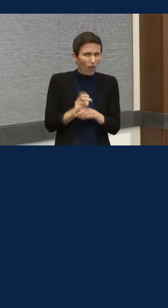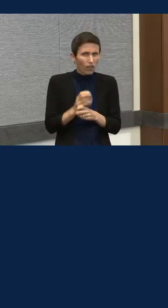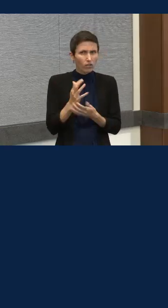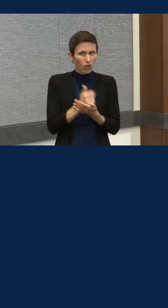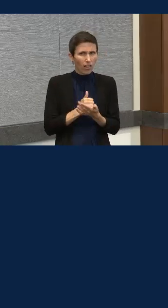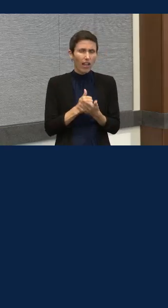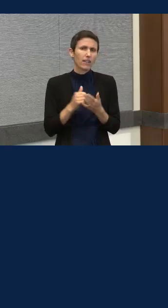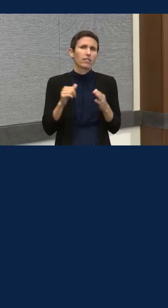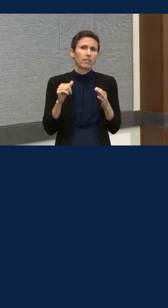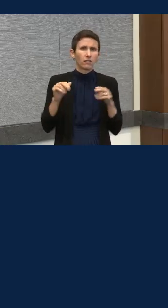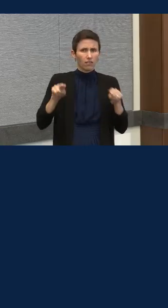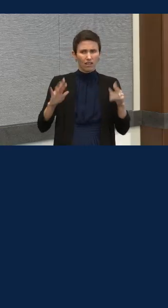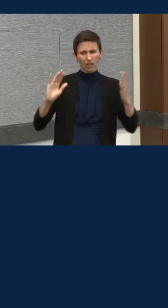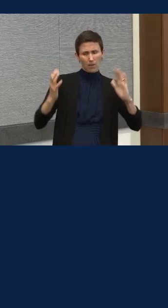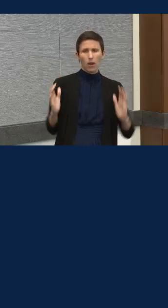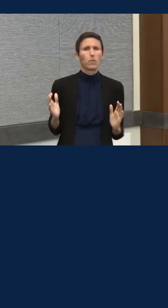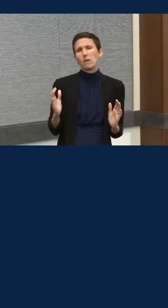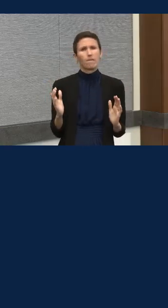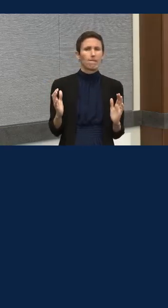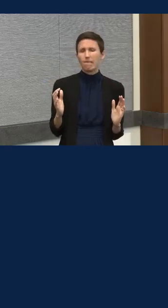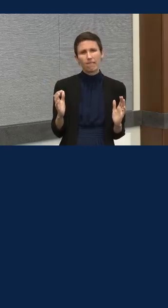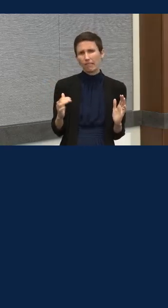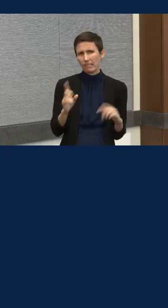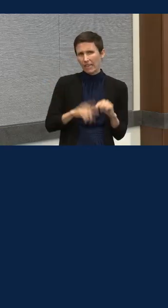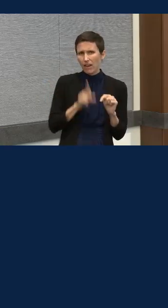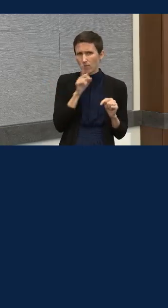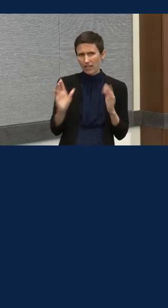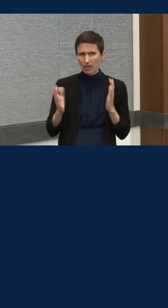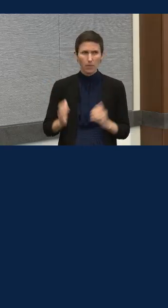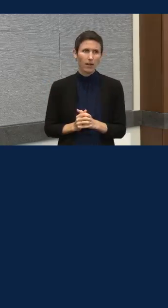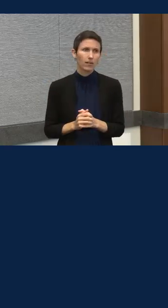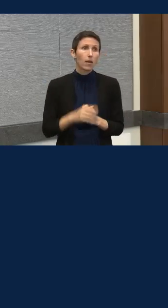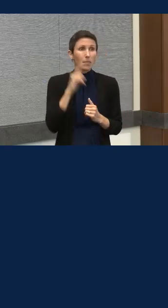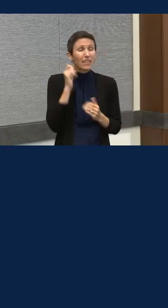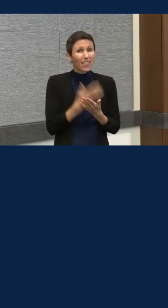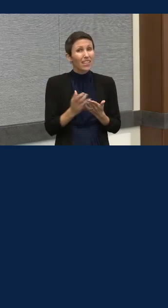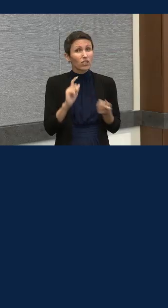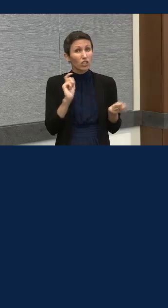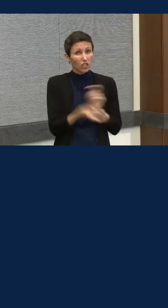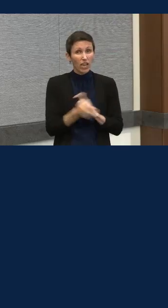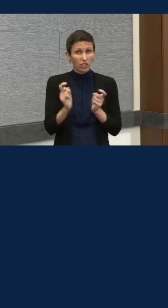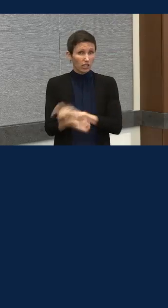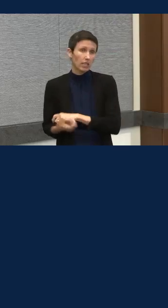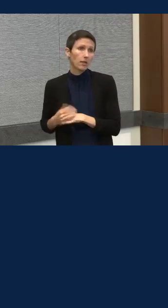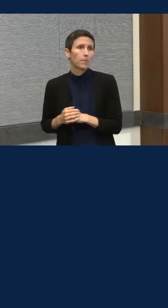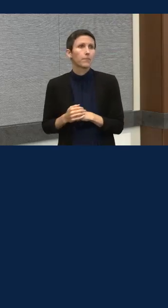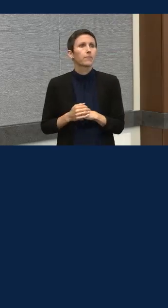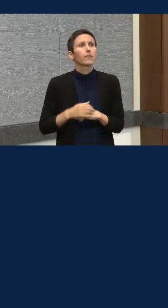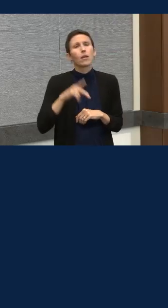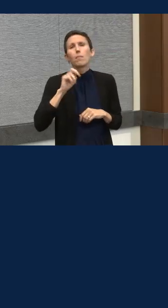the other sampled data to compare because things are changing in time. Can you approximate